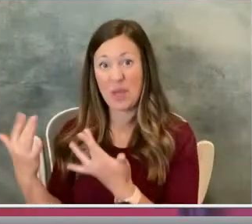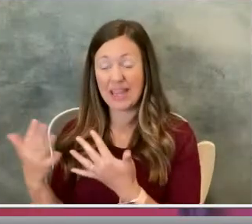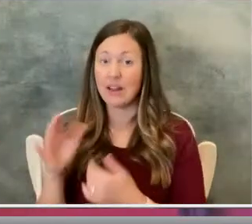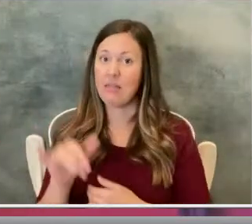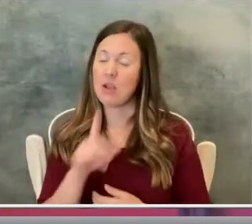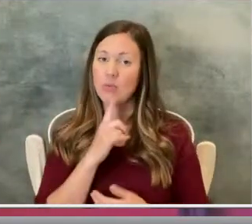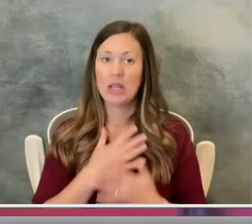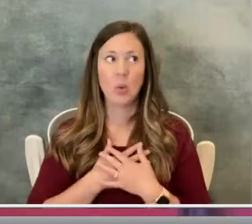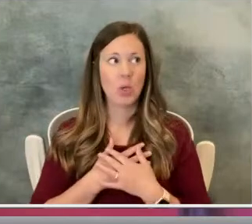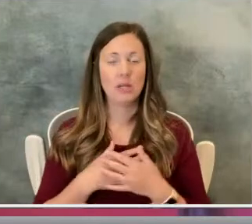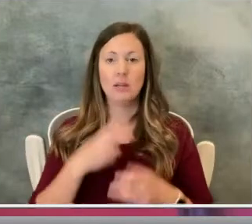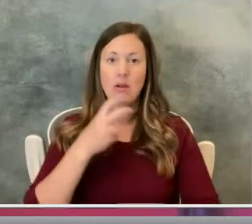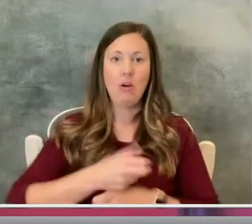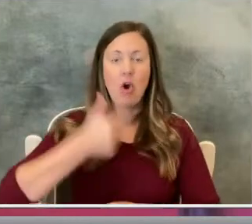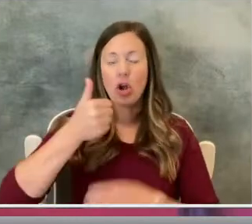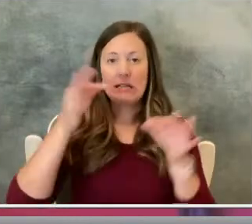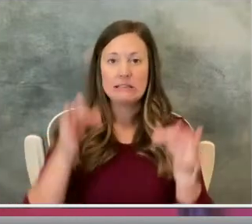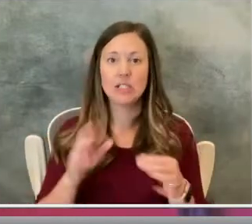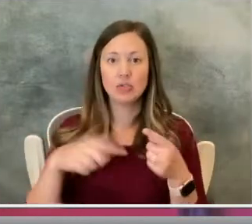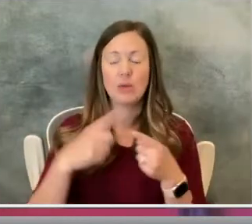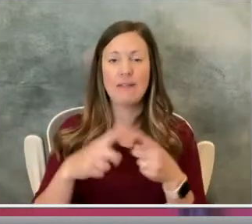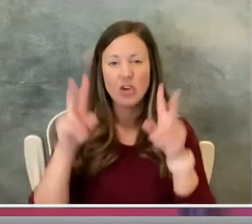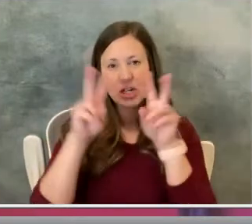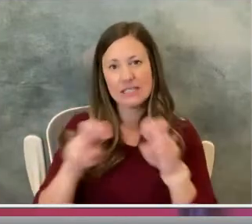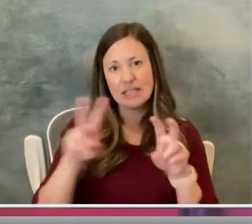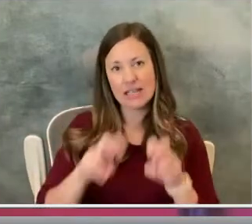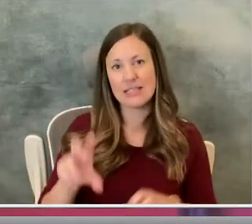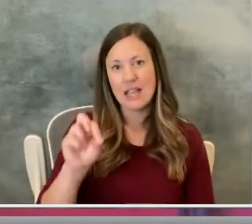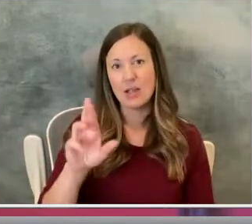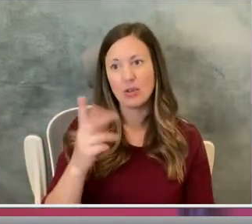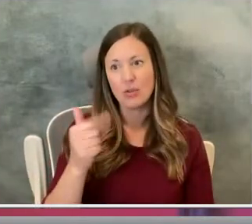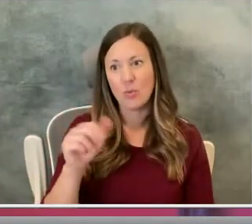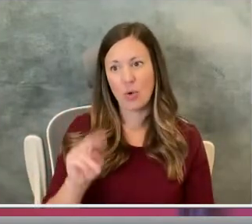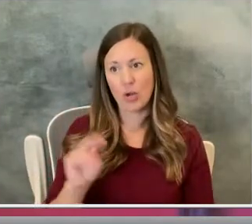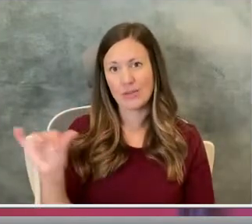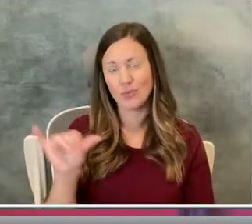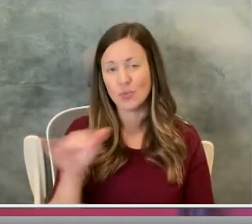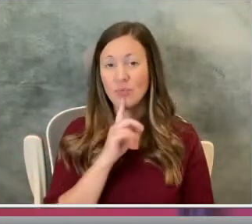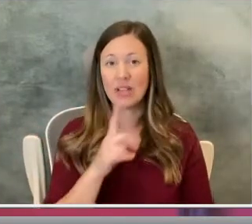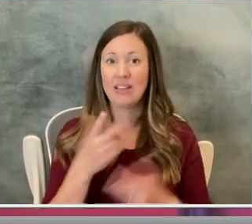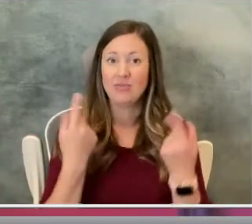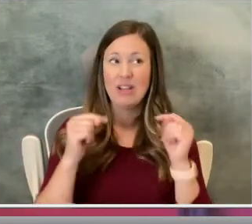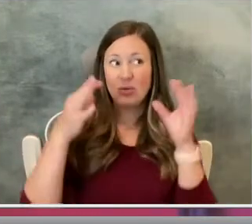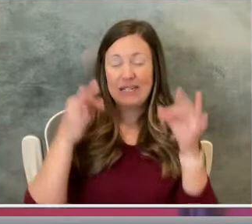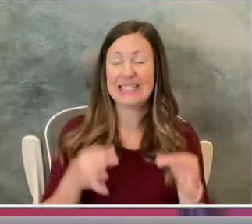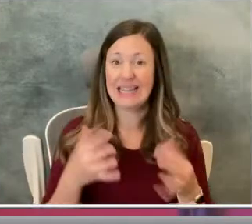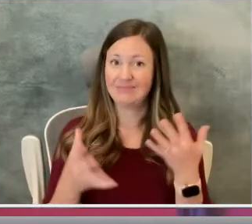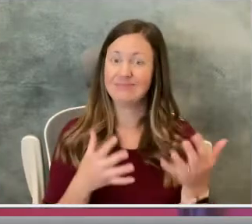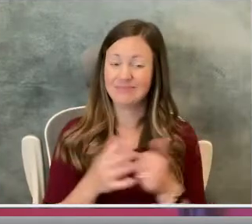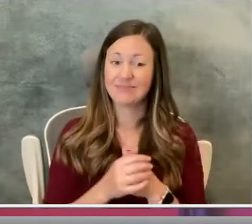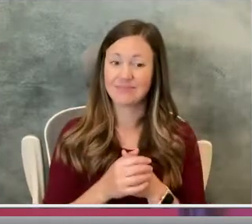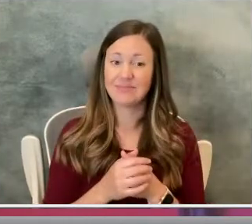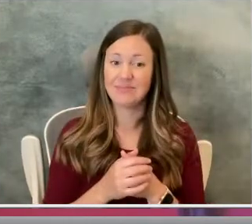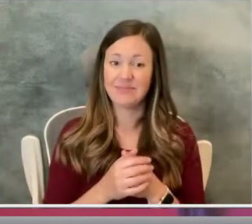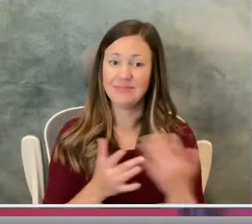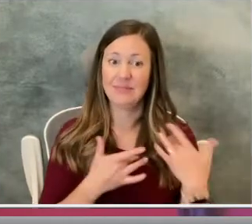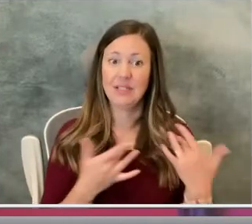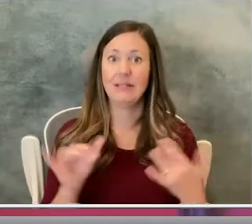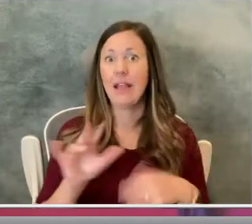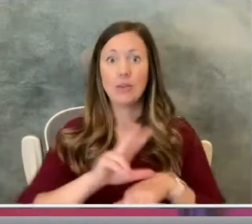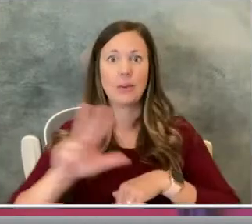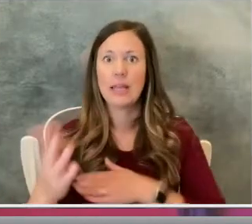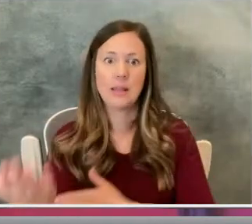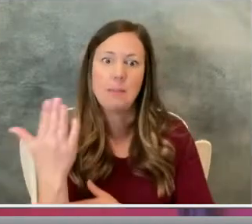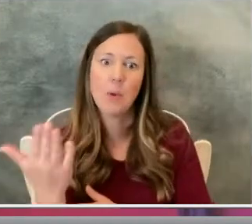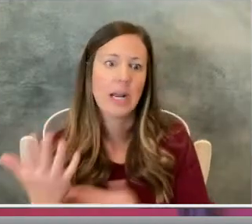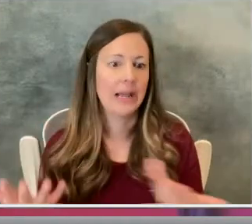assessing organs, is and making these decisions, which it's often 3 o'clock in the morning, and you're trying to make sure